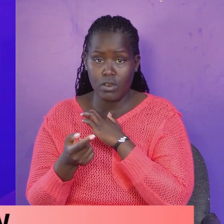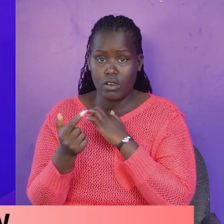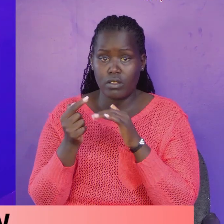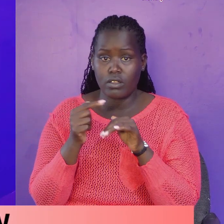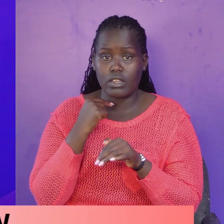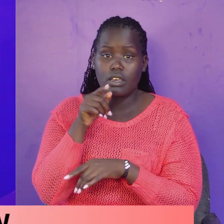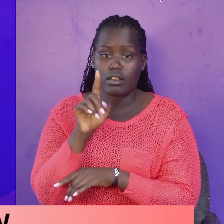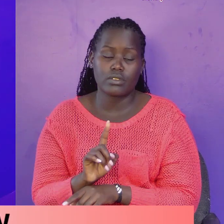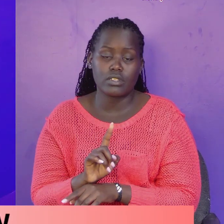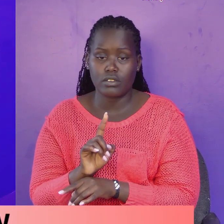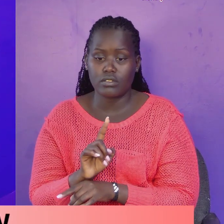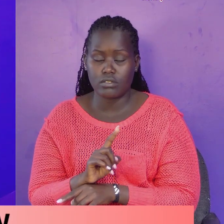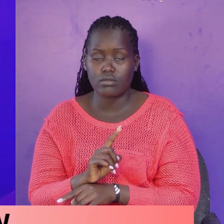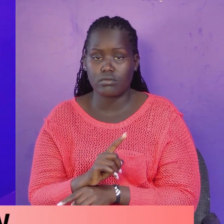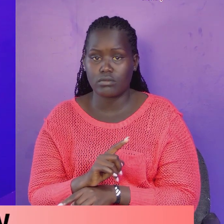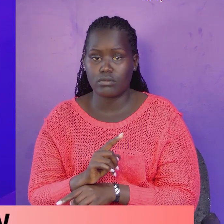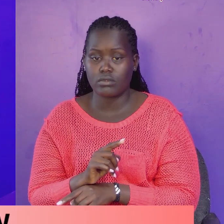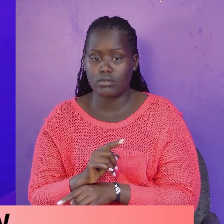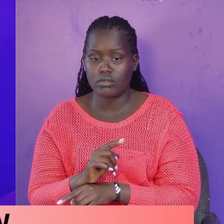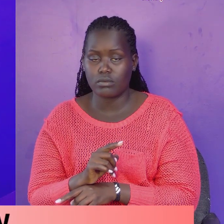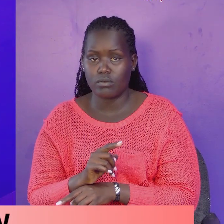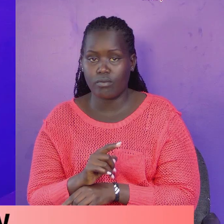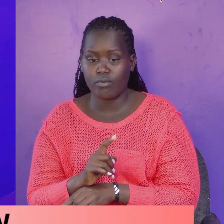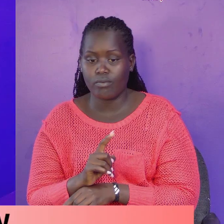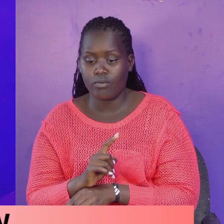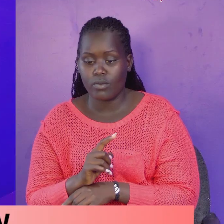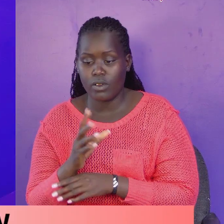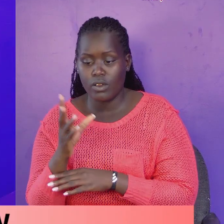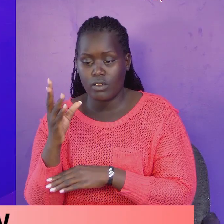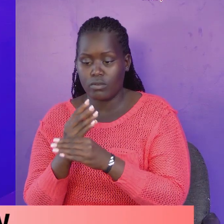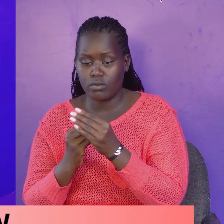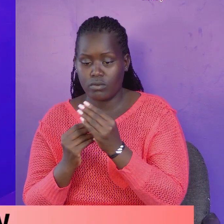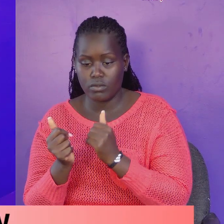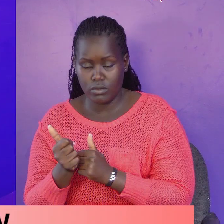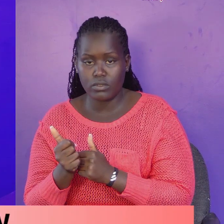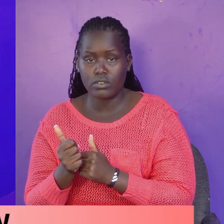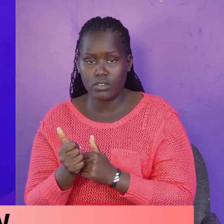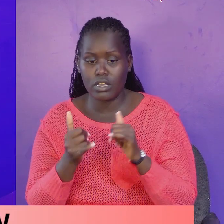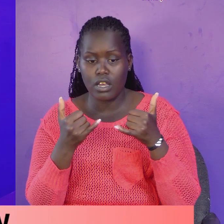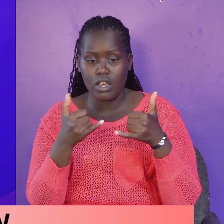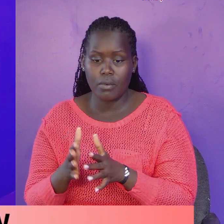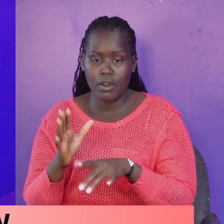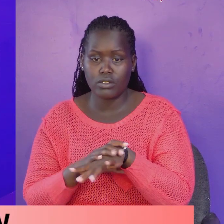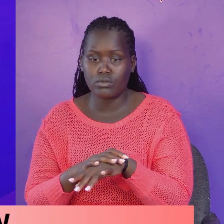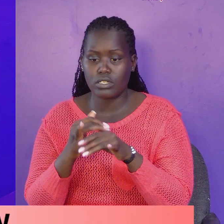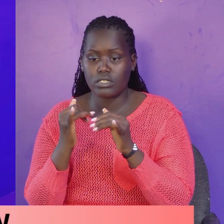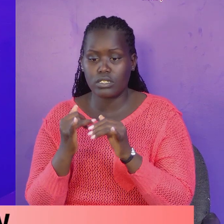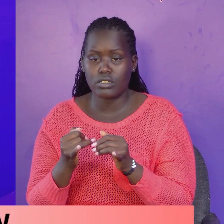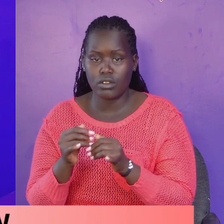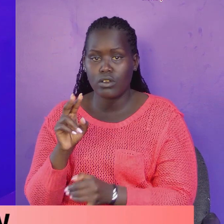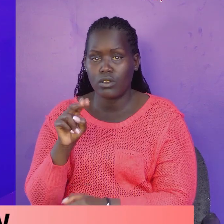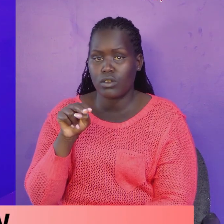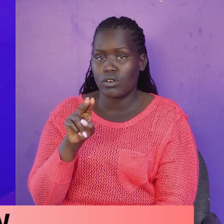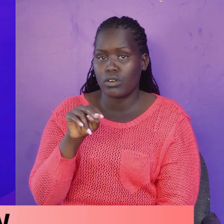in that transfer suicide. They selling such a player to Bayern Munich, and Bayern Munich